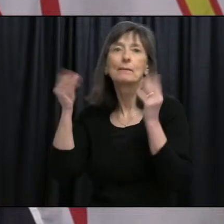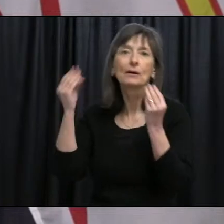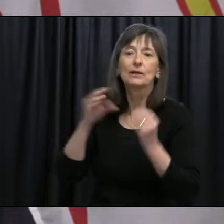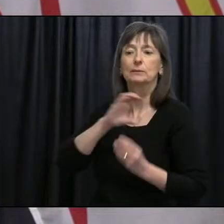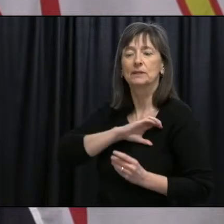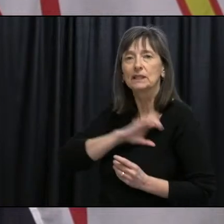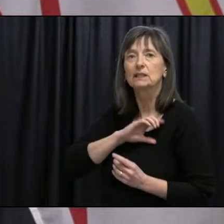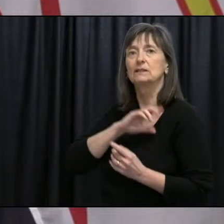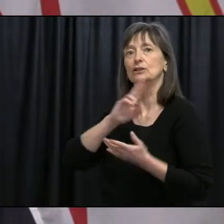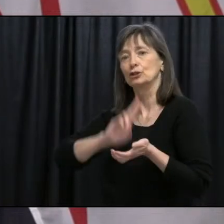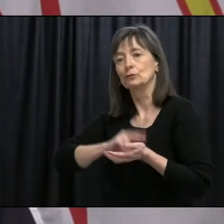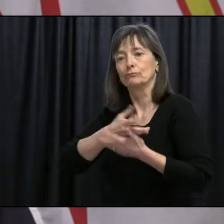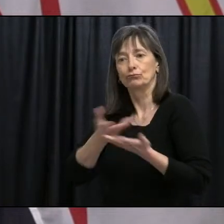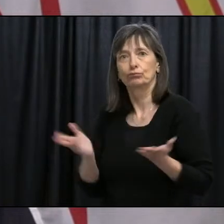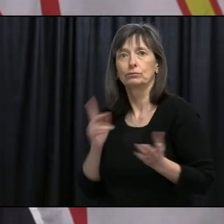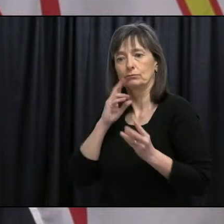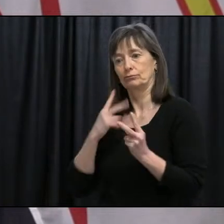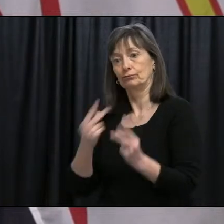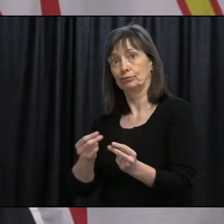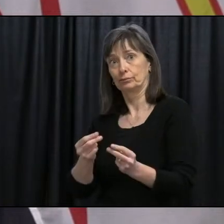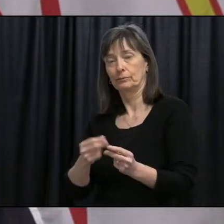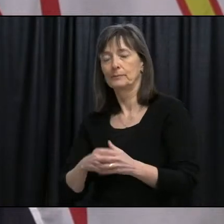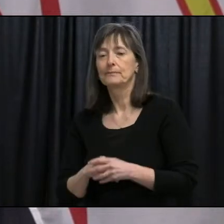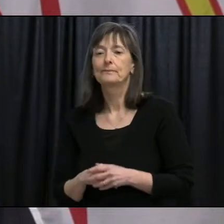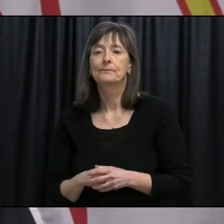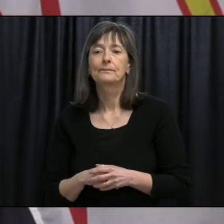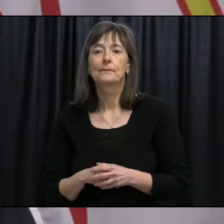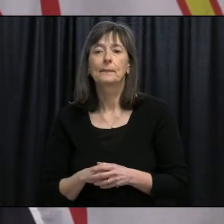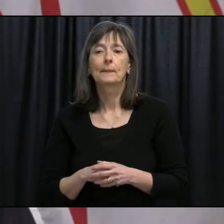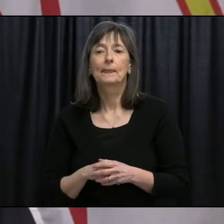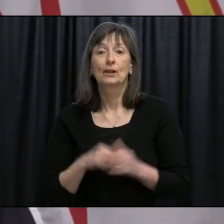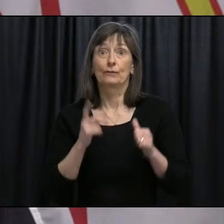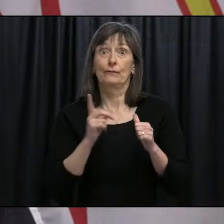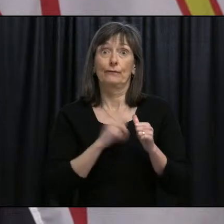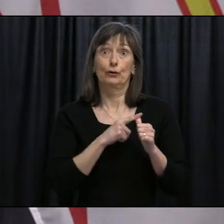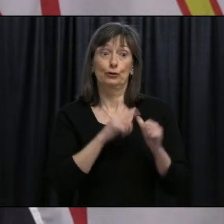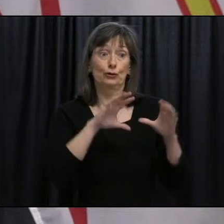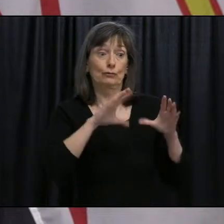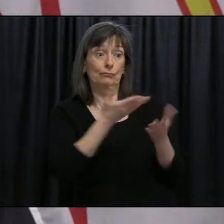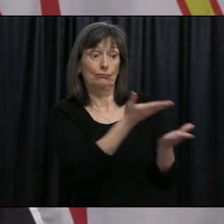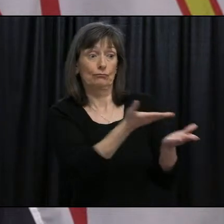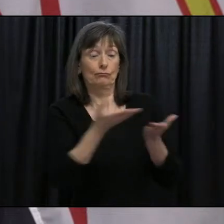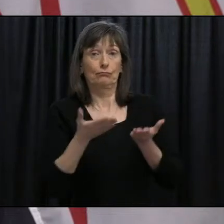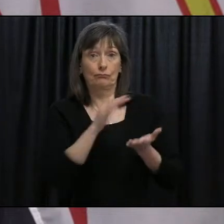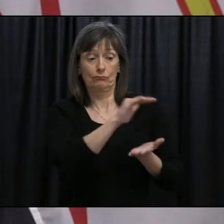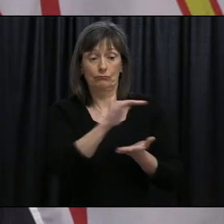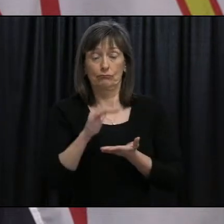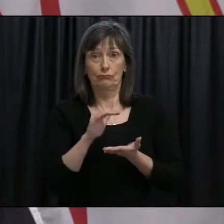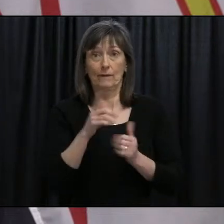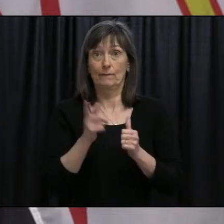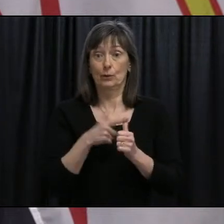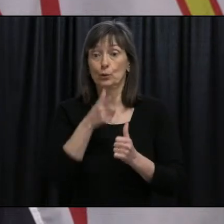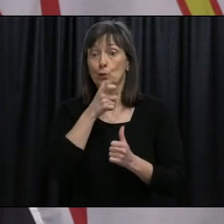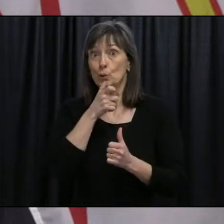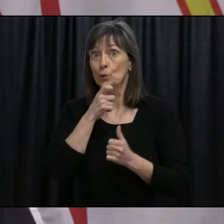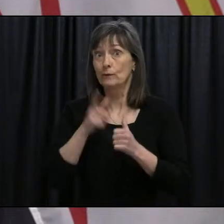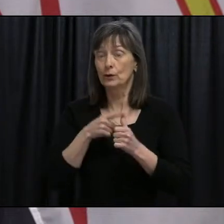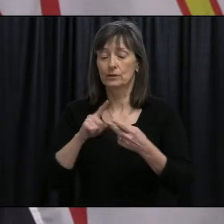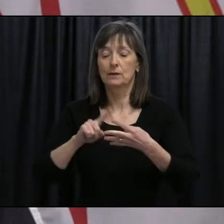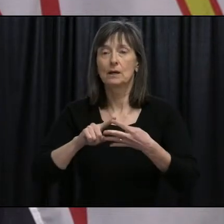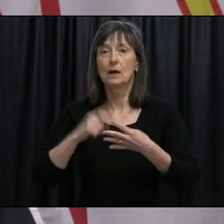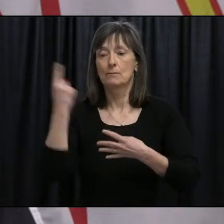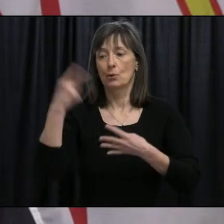We have designated additional priority groups as candidates for the initial shipment of the AstraZeneca vaccine, and these include border services